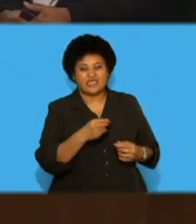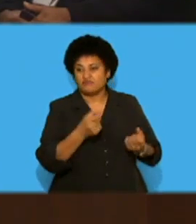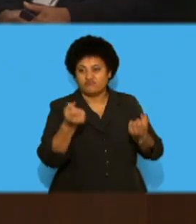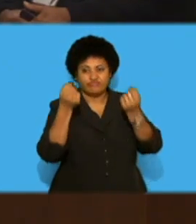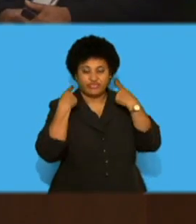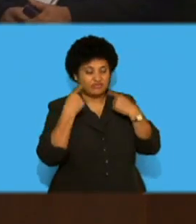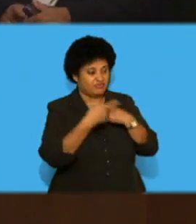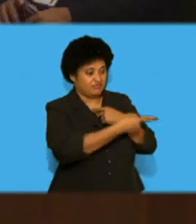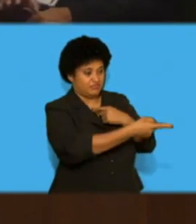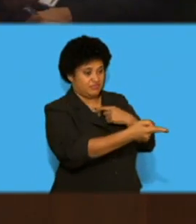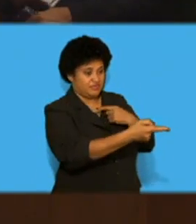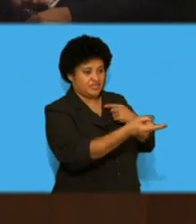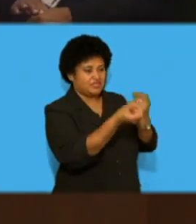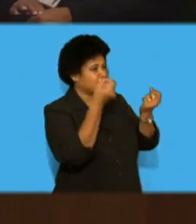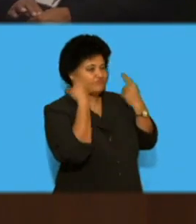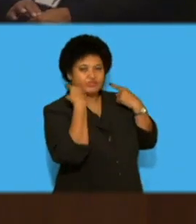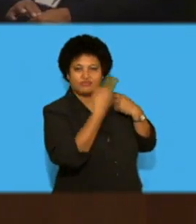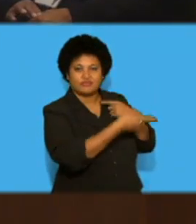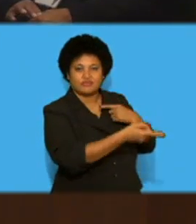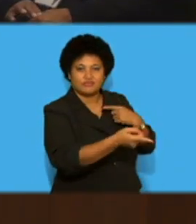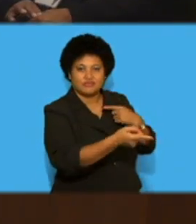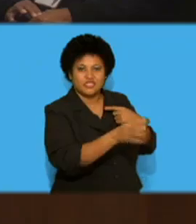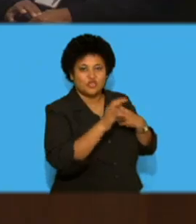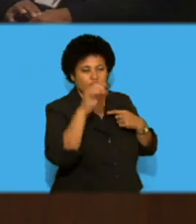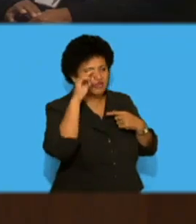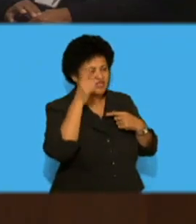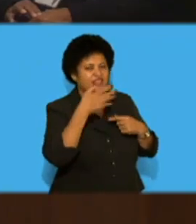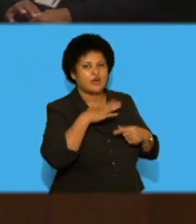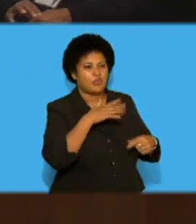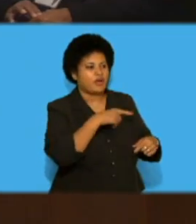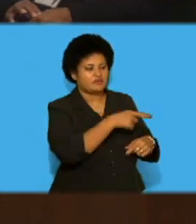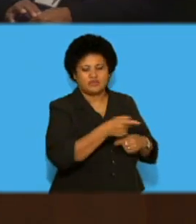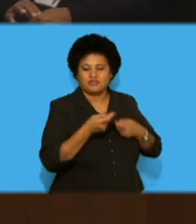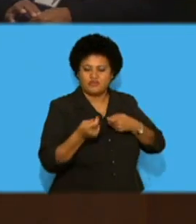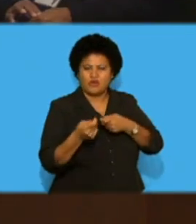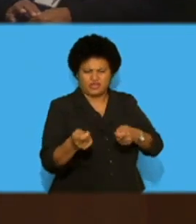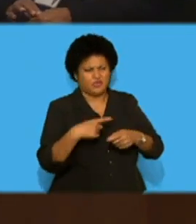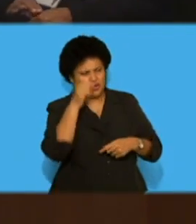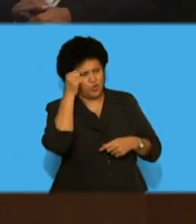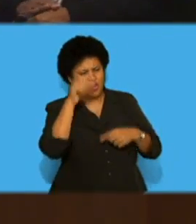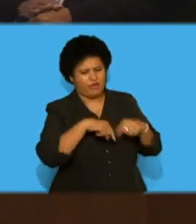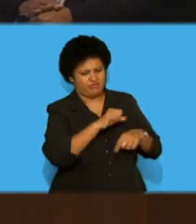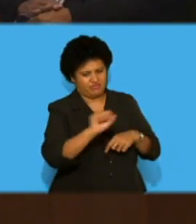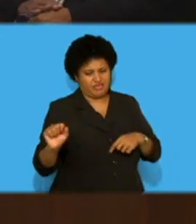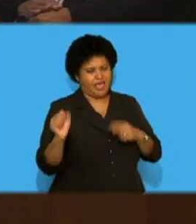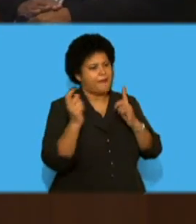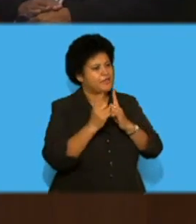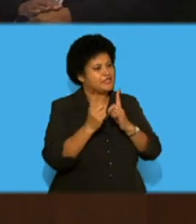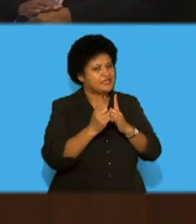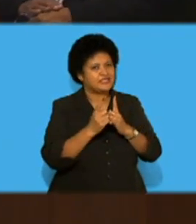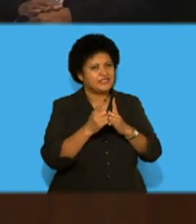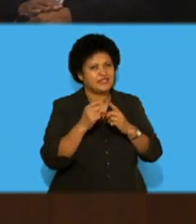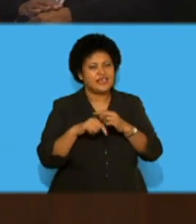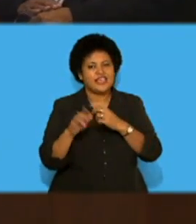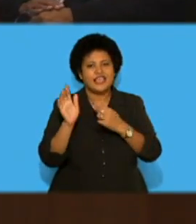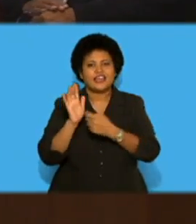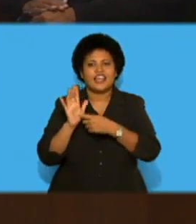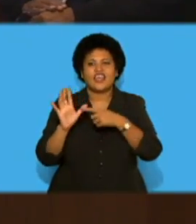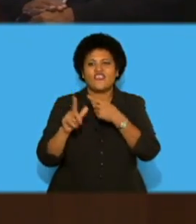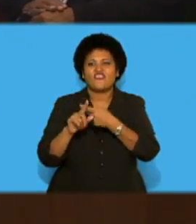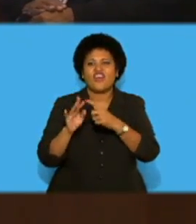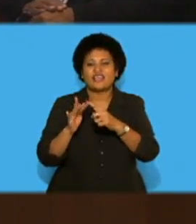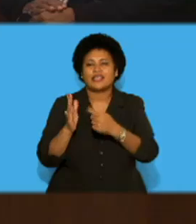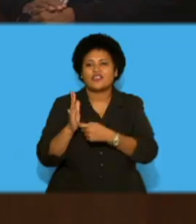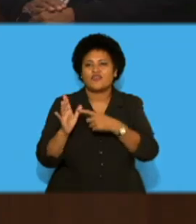actually go and talk to the farmers. They simply want the farmers to listen to them. We know about the meetings in Reki Reki. They call all these farmers, only 4 people speak,